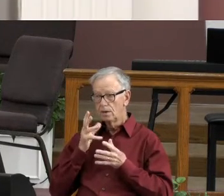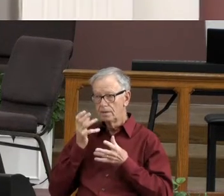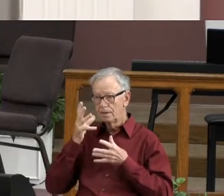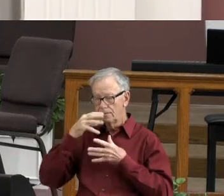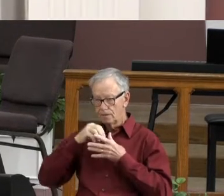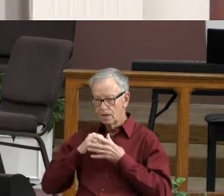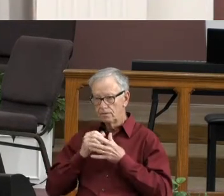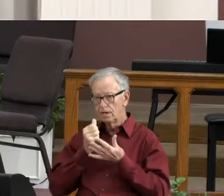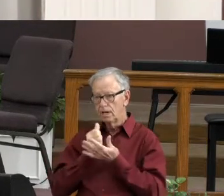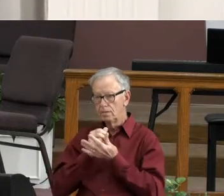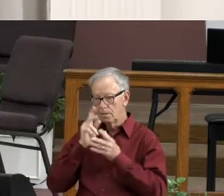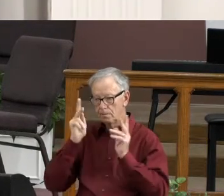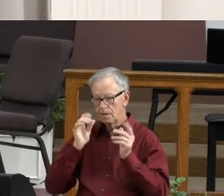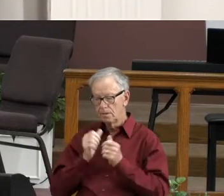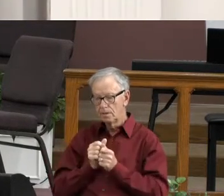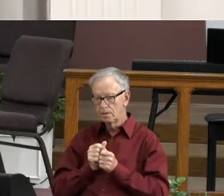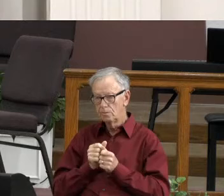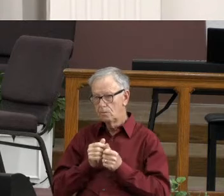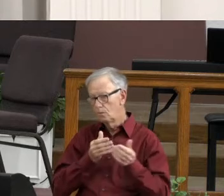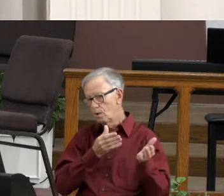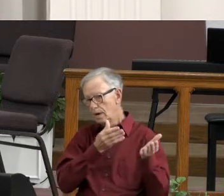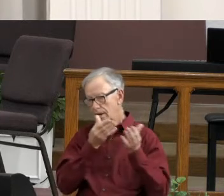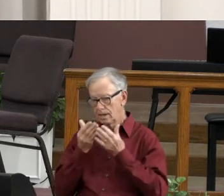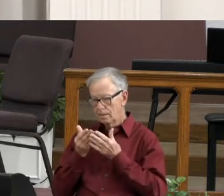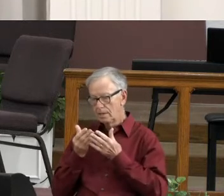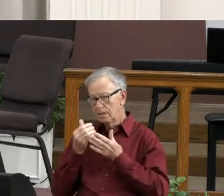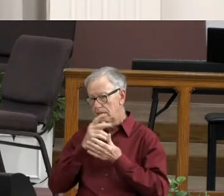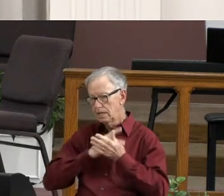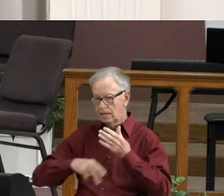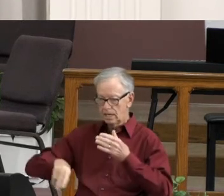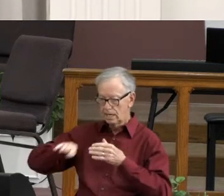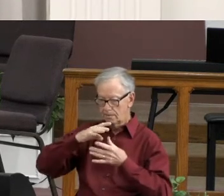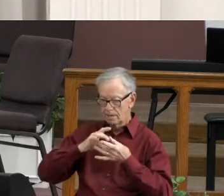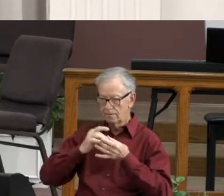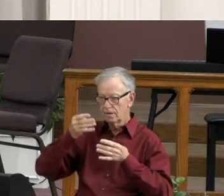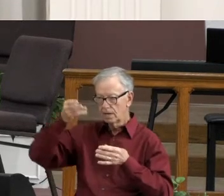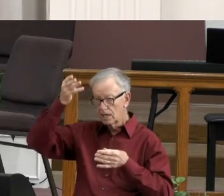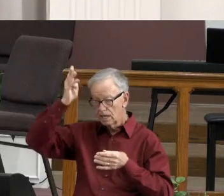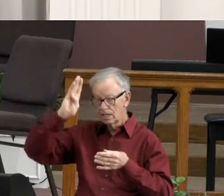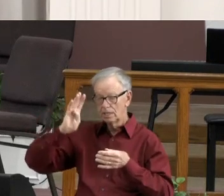involved in helping people and bringing them into the kingdom of God.